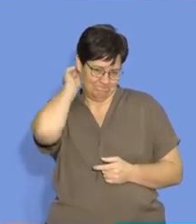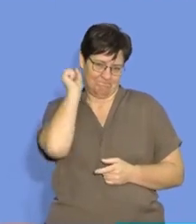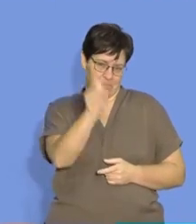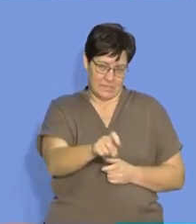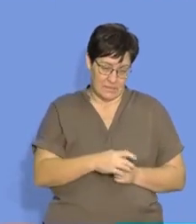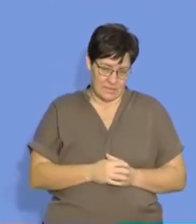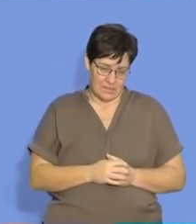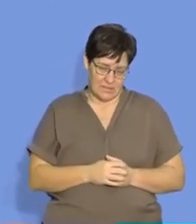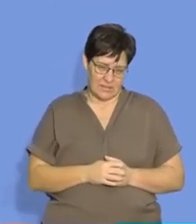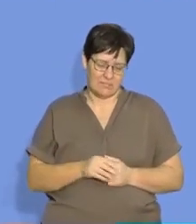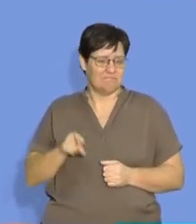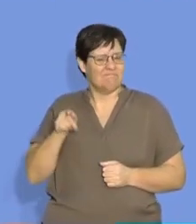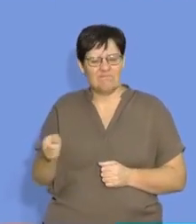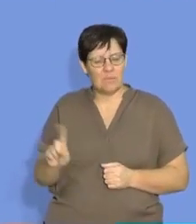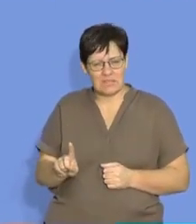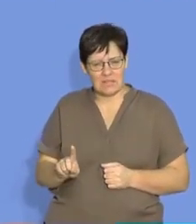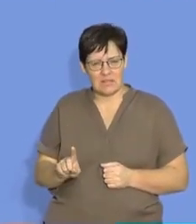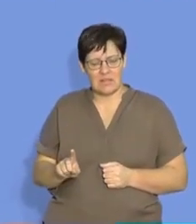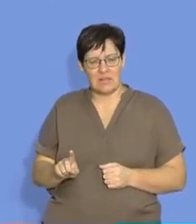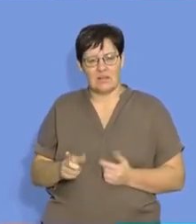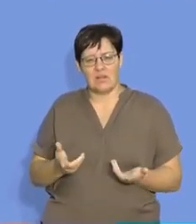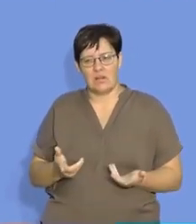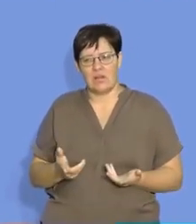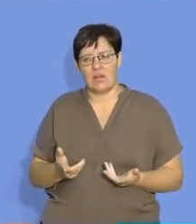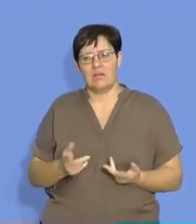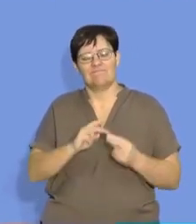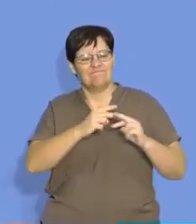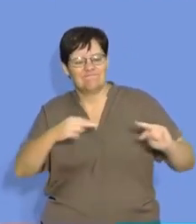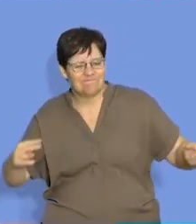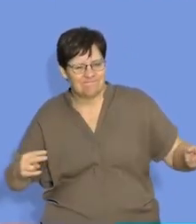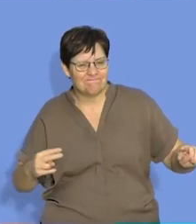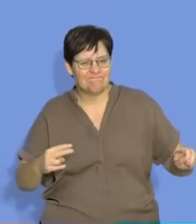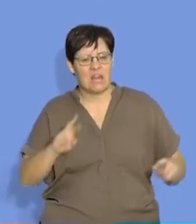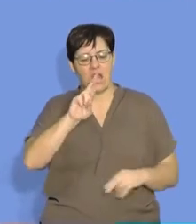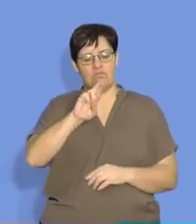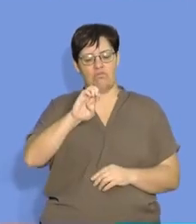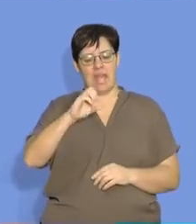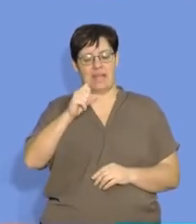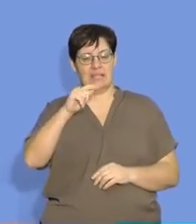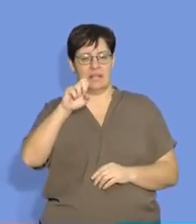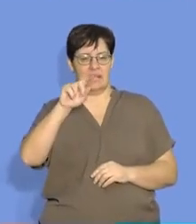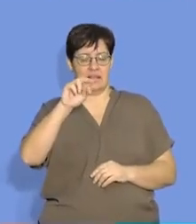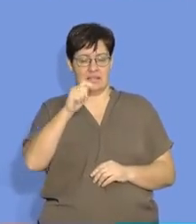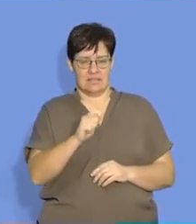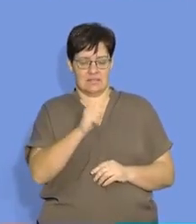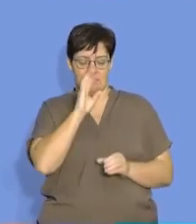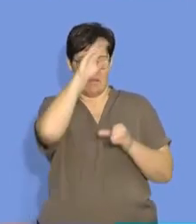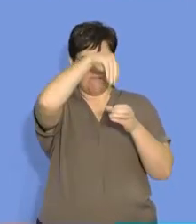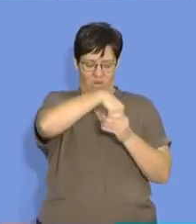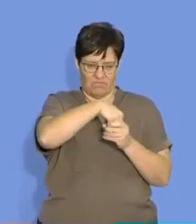that needs to be taken in consideration, and that is the nature or the type of reactants that we